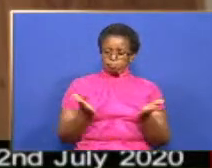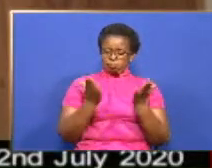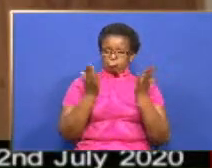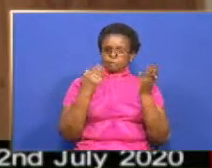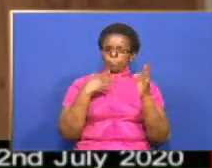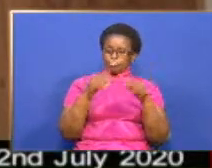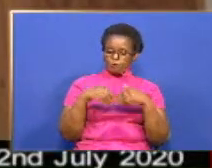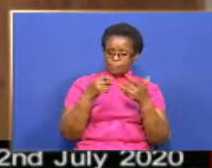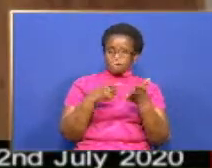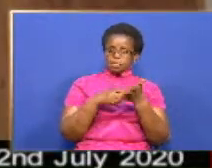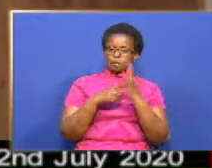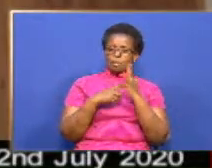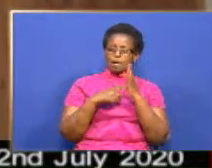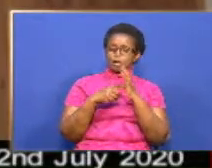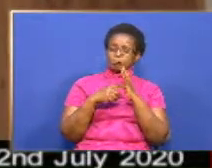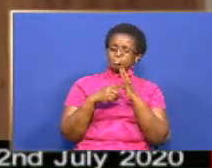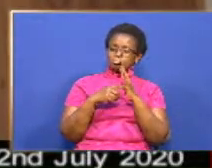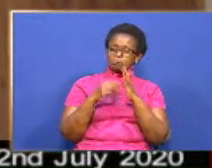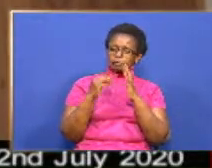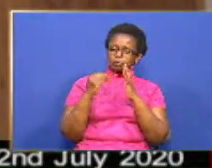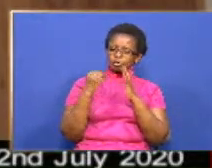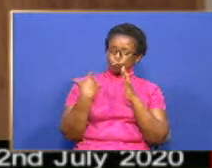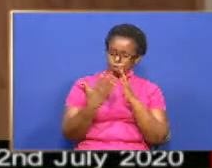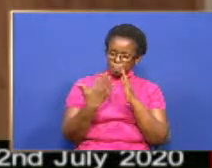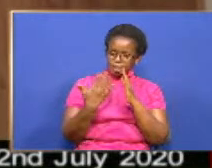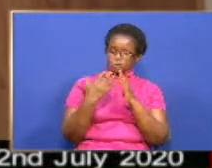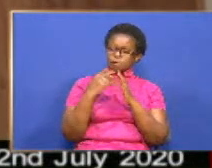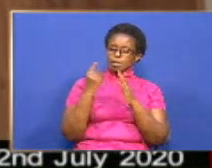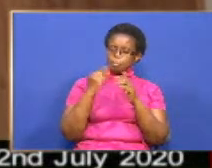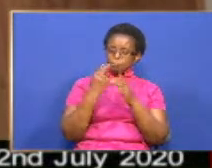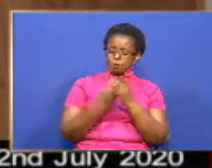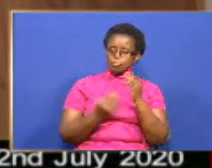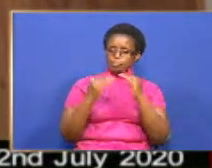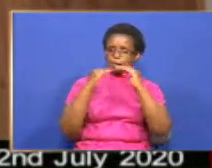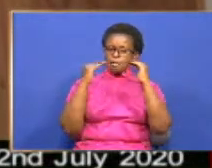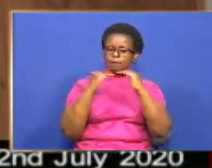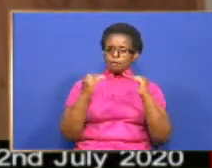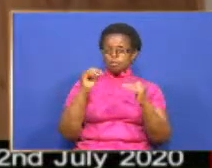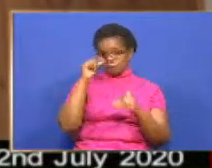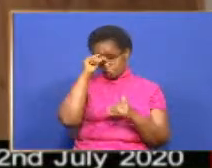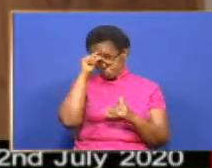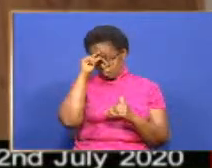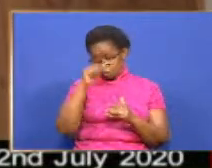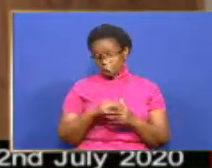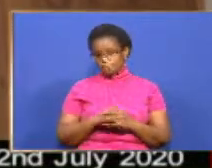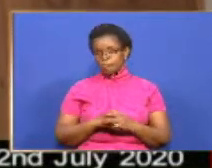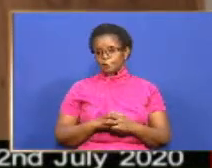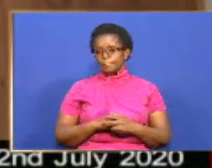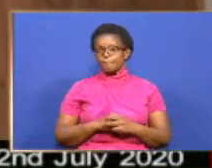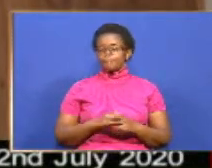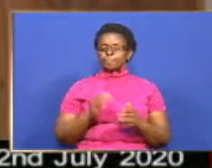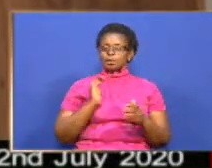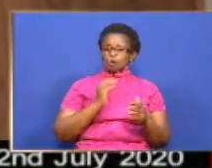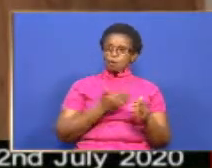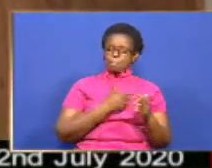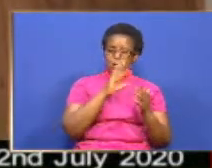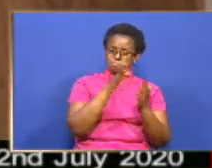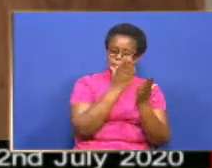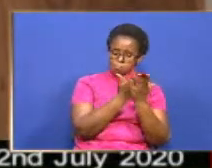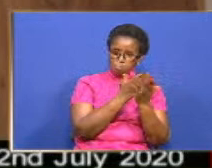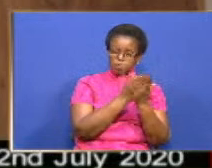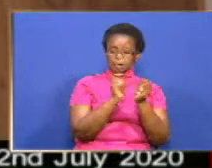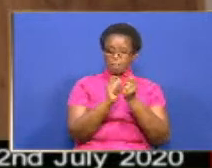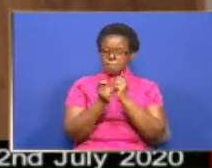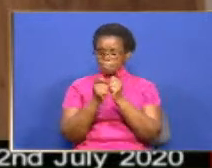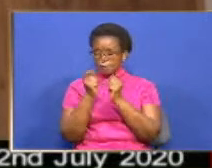required documentation at both levels of government. Madam Speaker, the committee proposed amendments to the